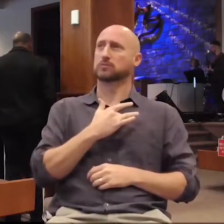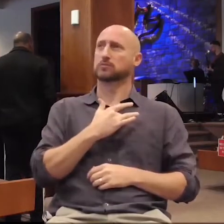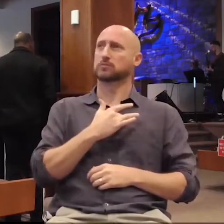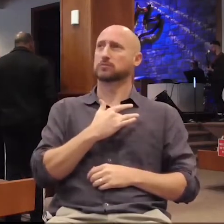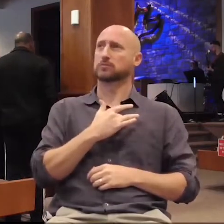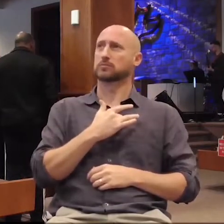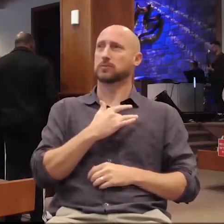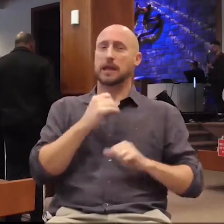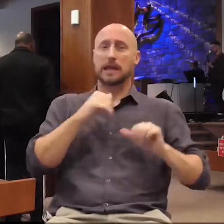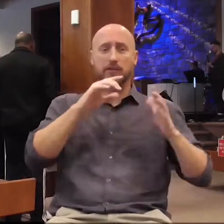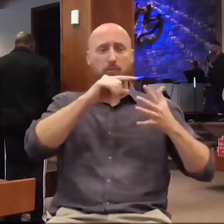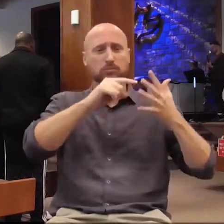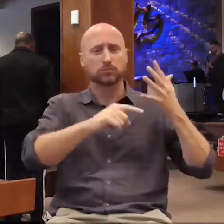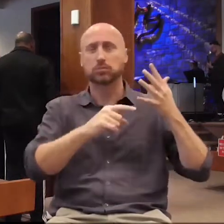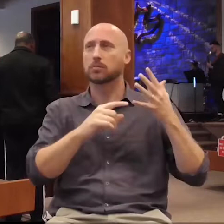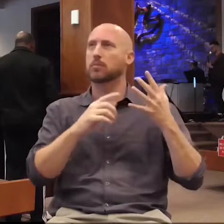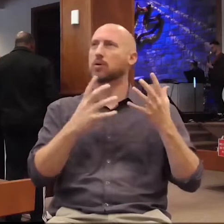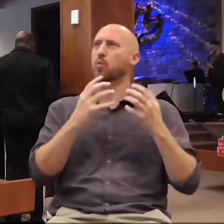My heart, Lord.